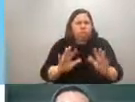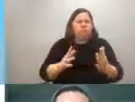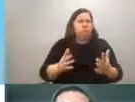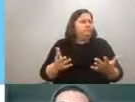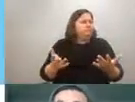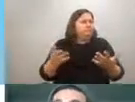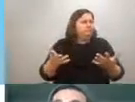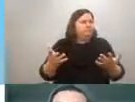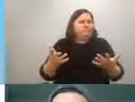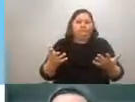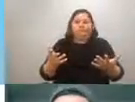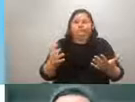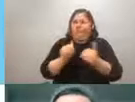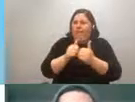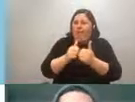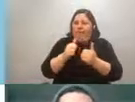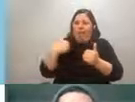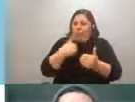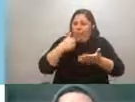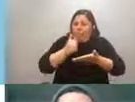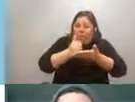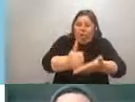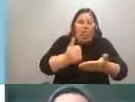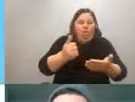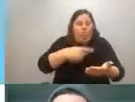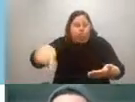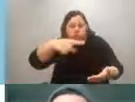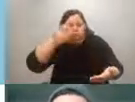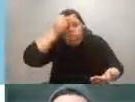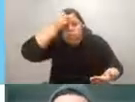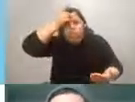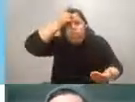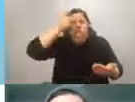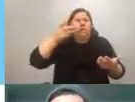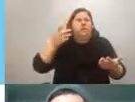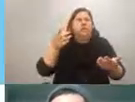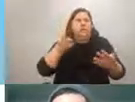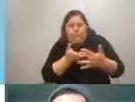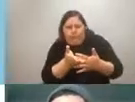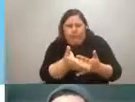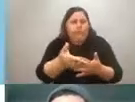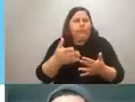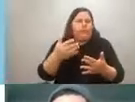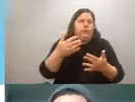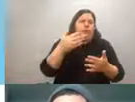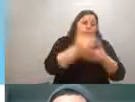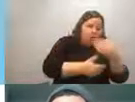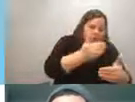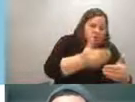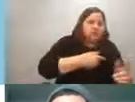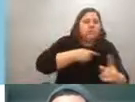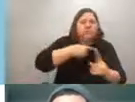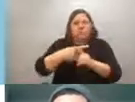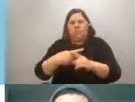however we can help you understand um and as well as um navigating both the process as well as that